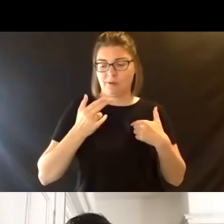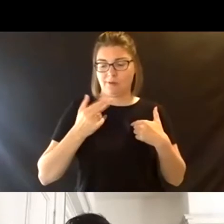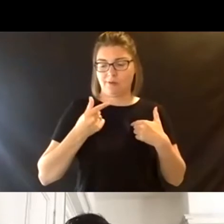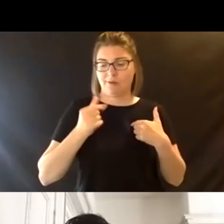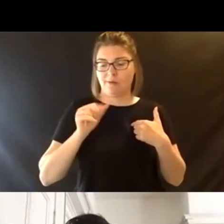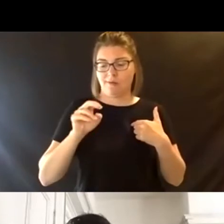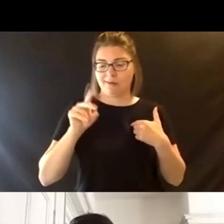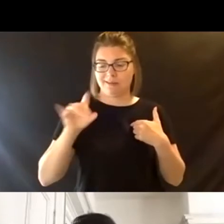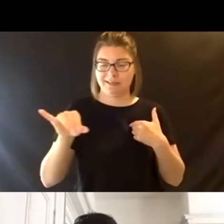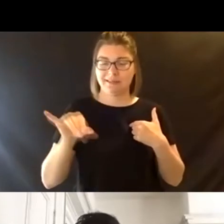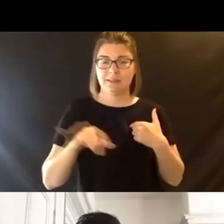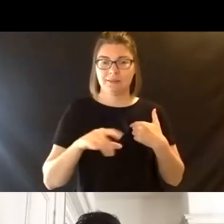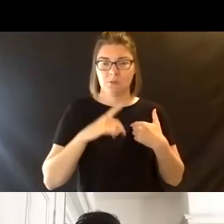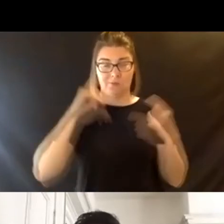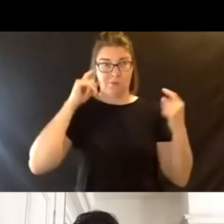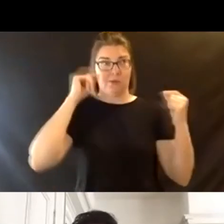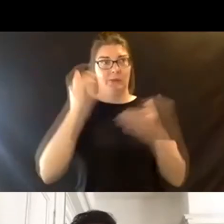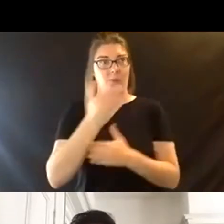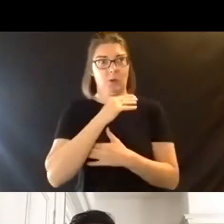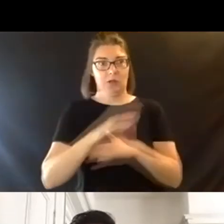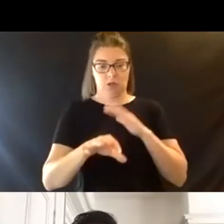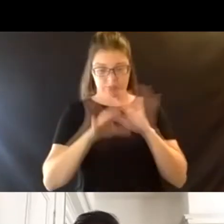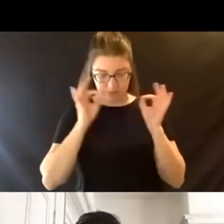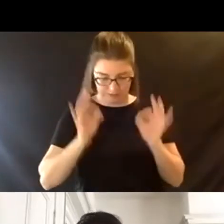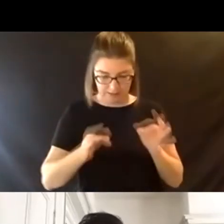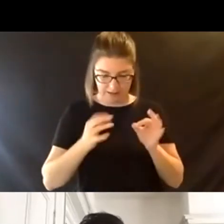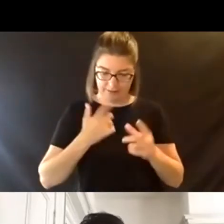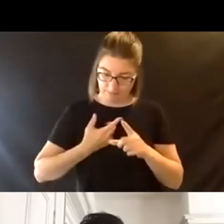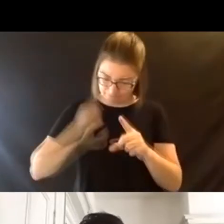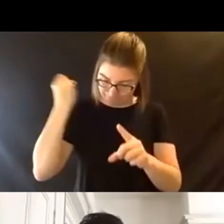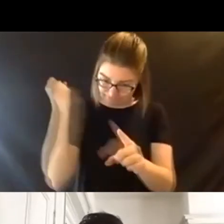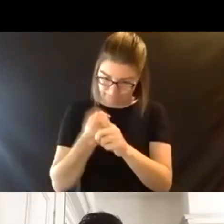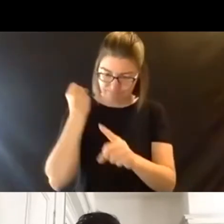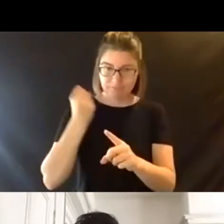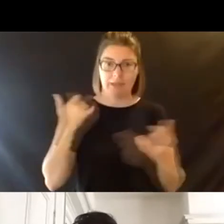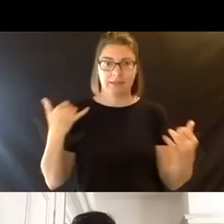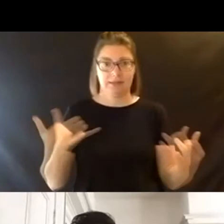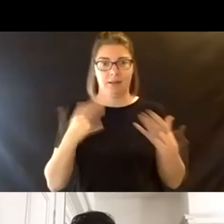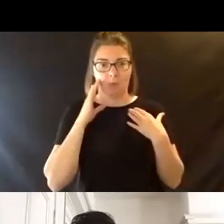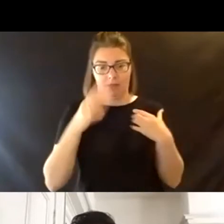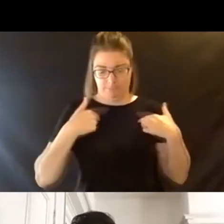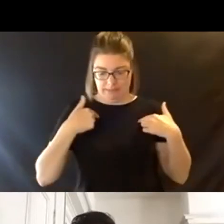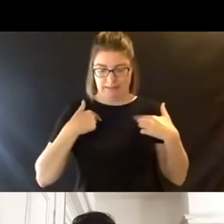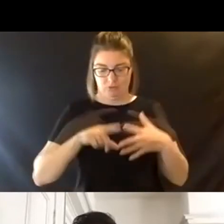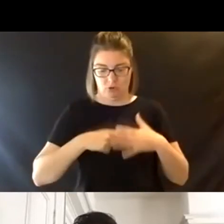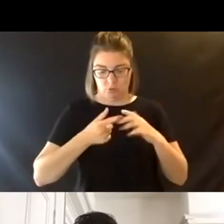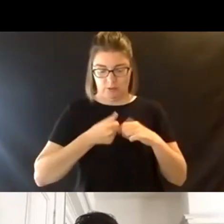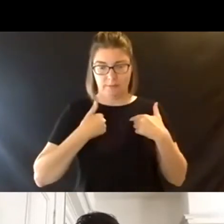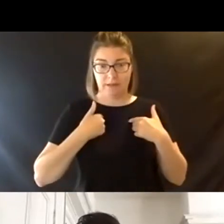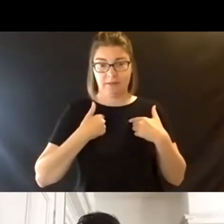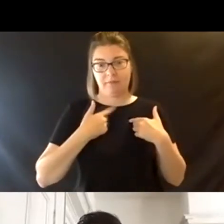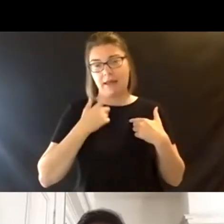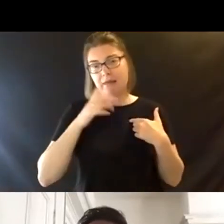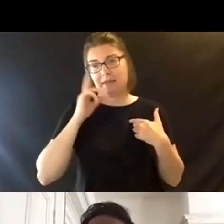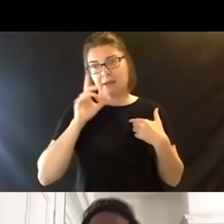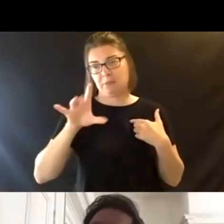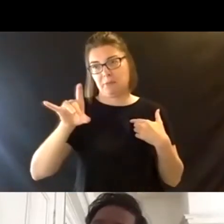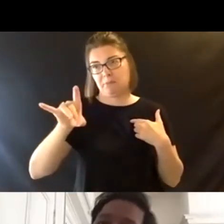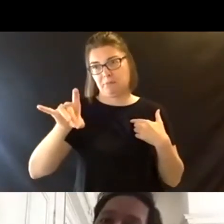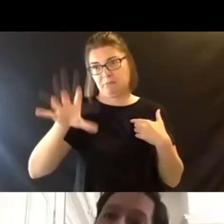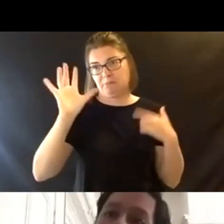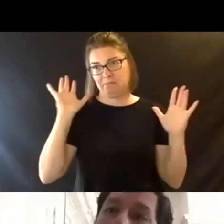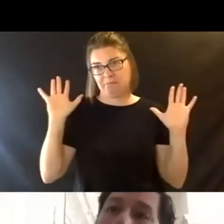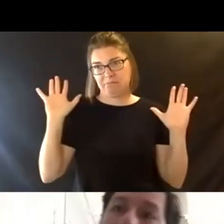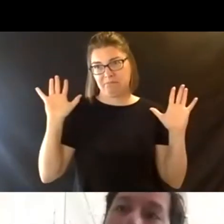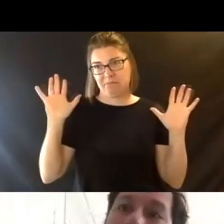We need to wake up in the morning and choose to be the difference. And I guess I can leave it at that, but yeah, that's what I